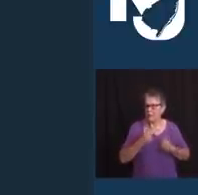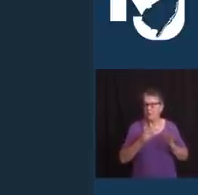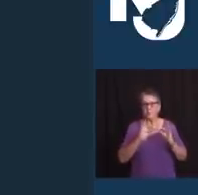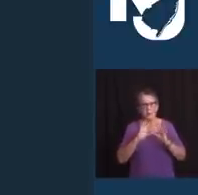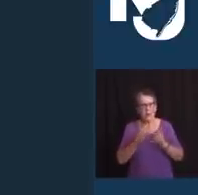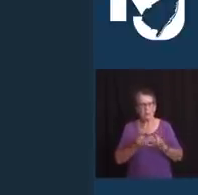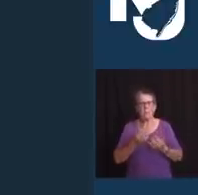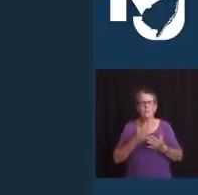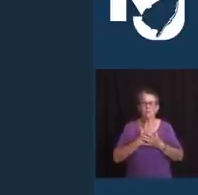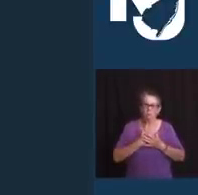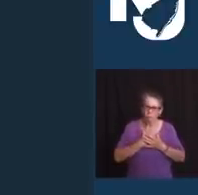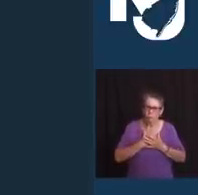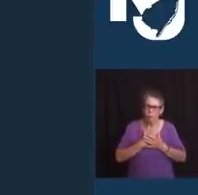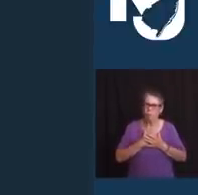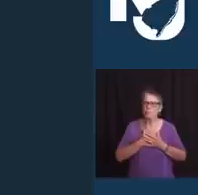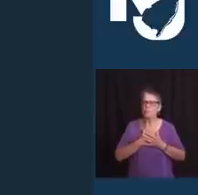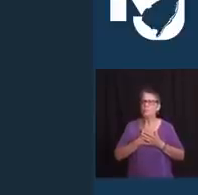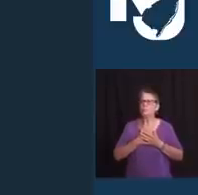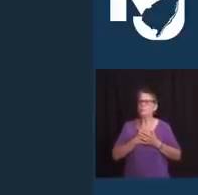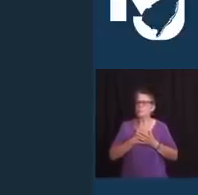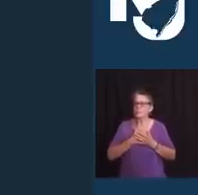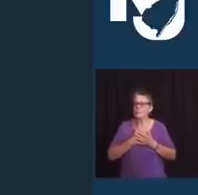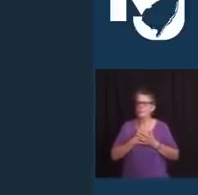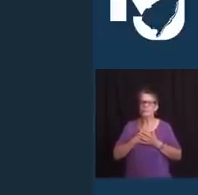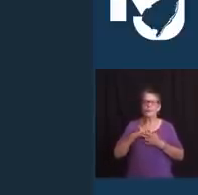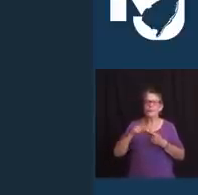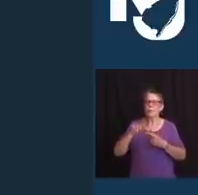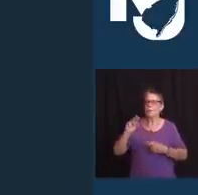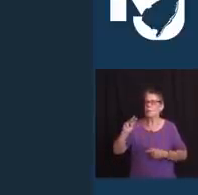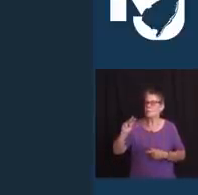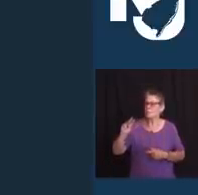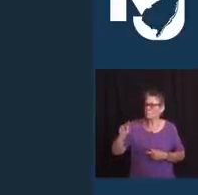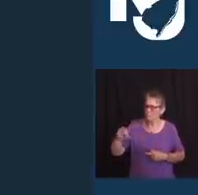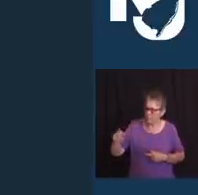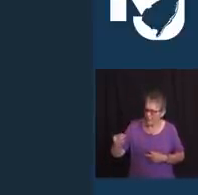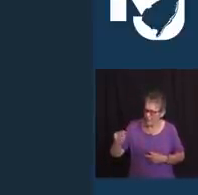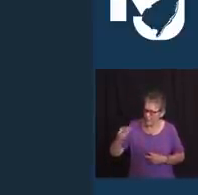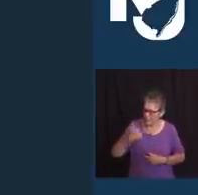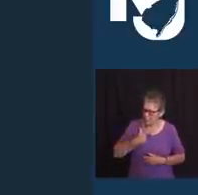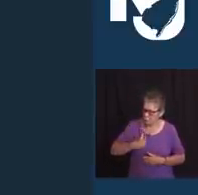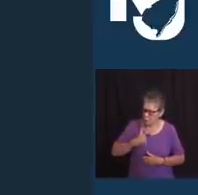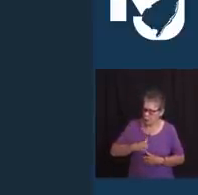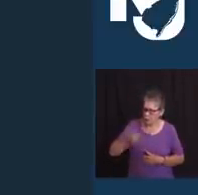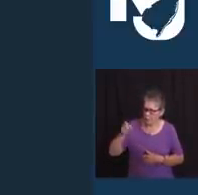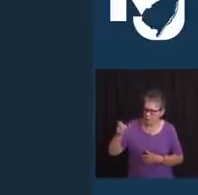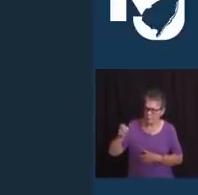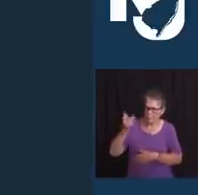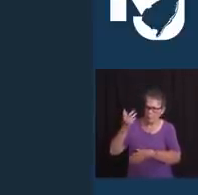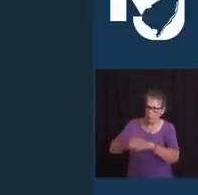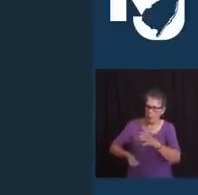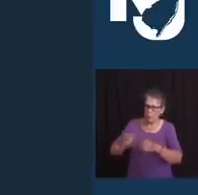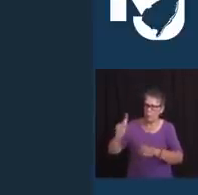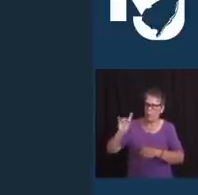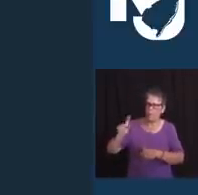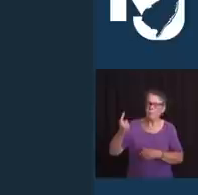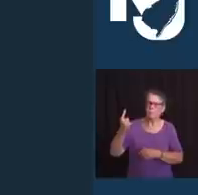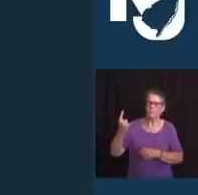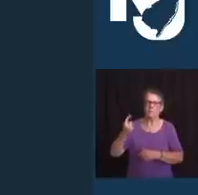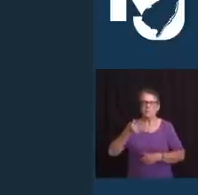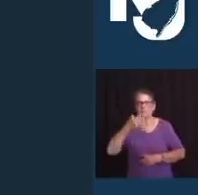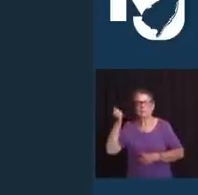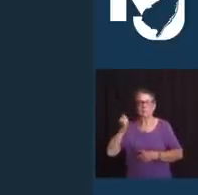to Pat, through you, we send our condolences to the entire New Jersey State Police family. Our thoughts are with all who